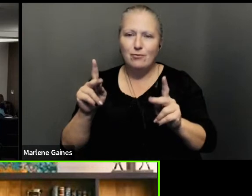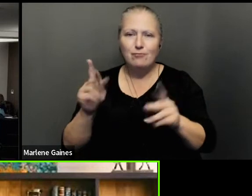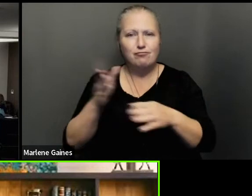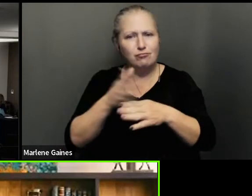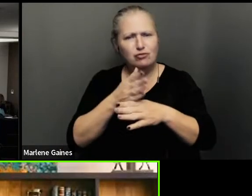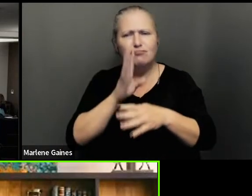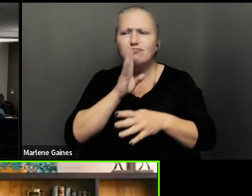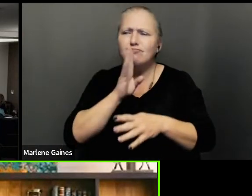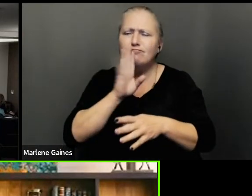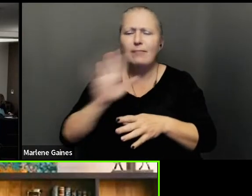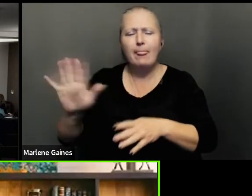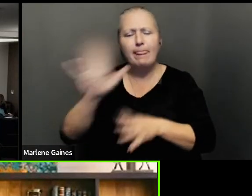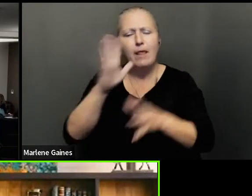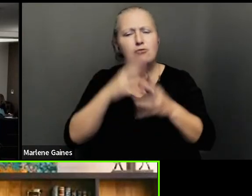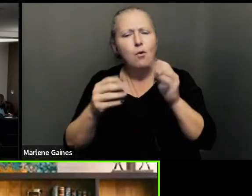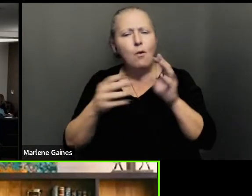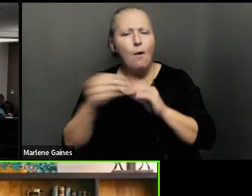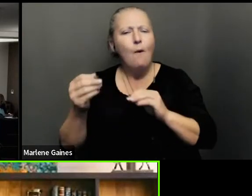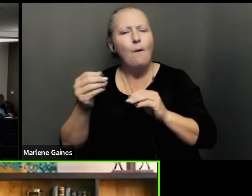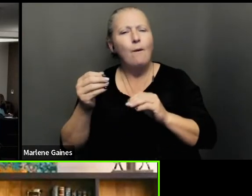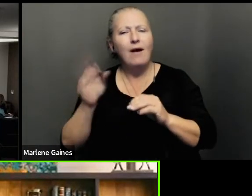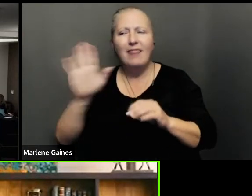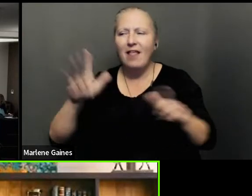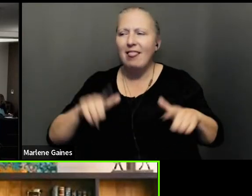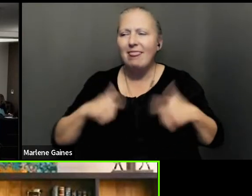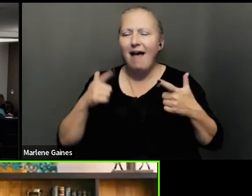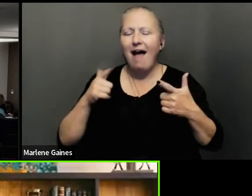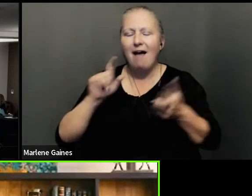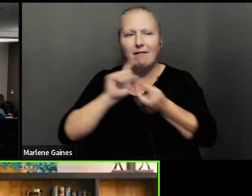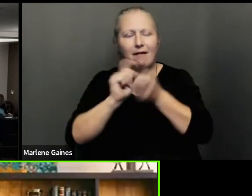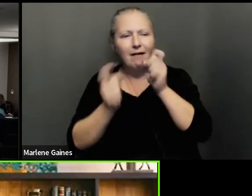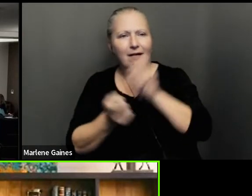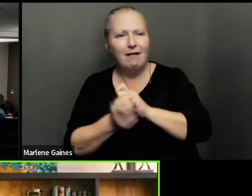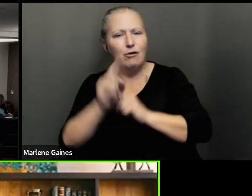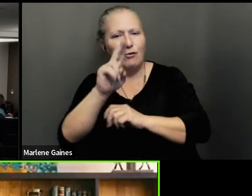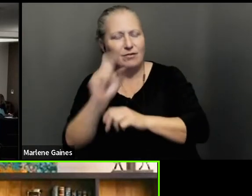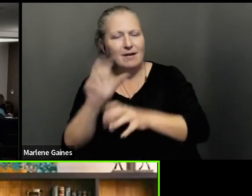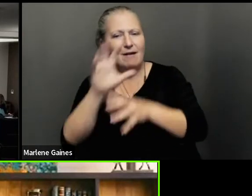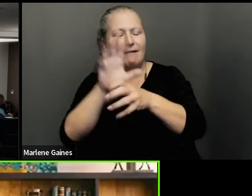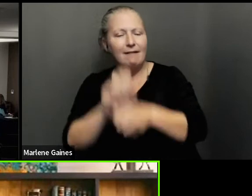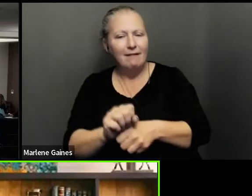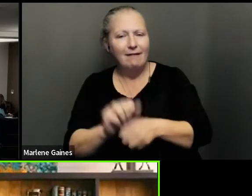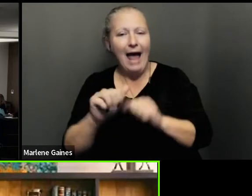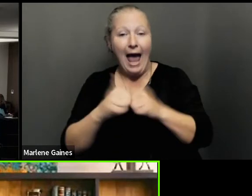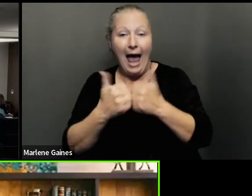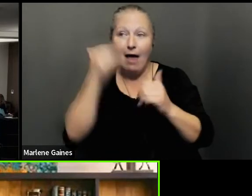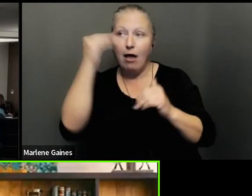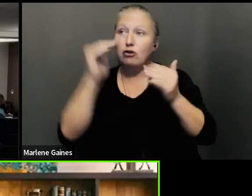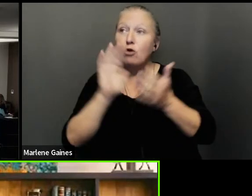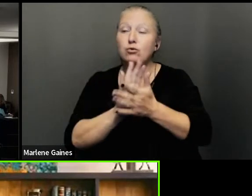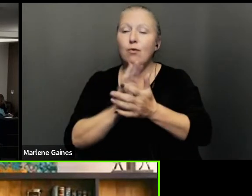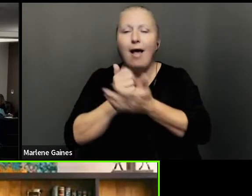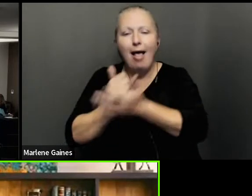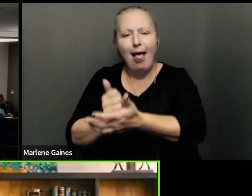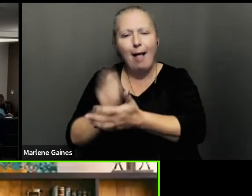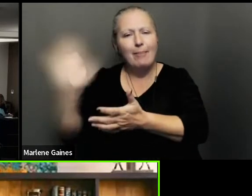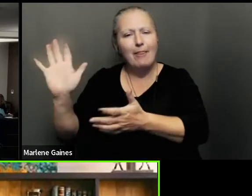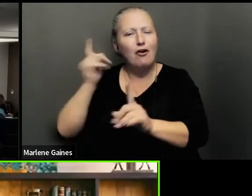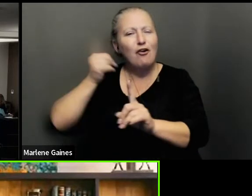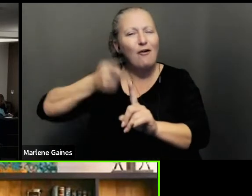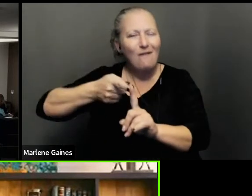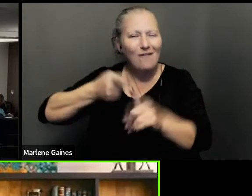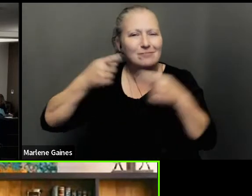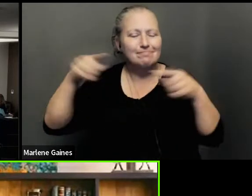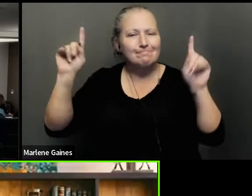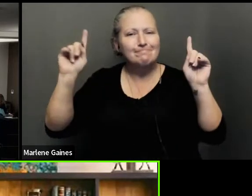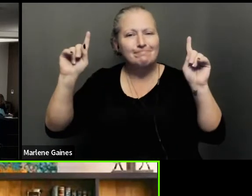about their stories adjusting to life in the United States and how the adult schools help them achieve their goals. Over the